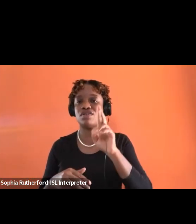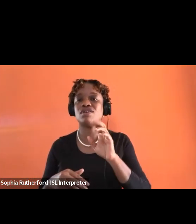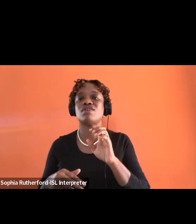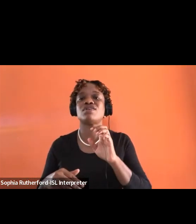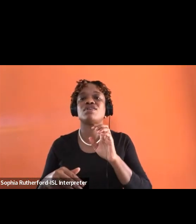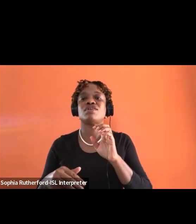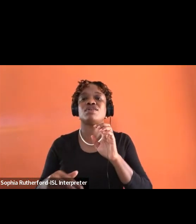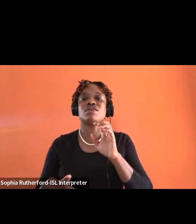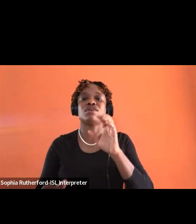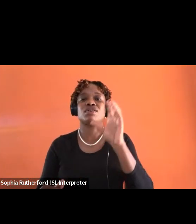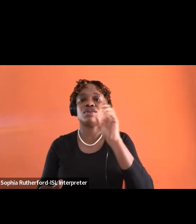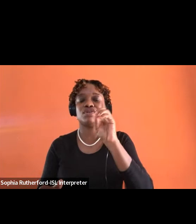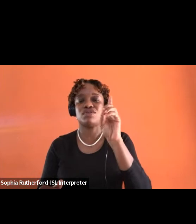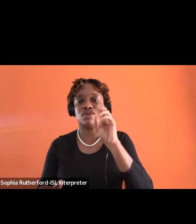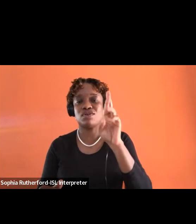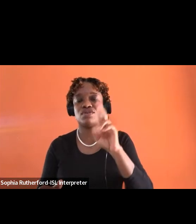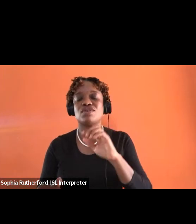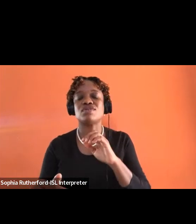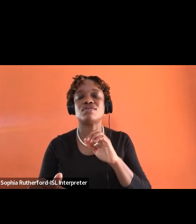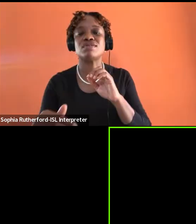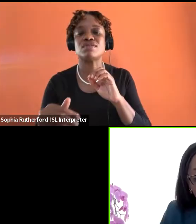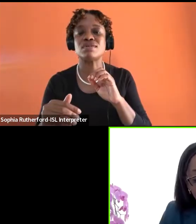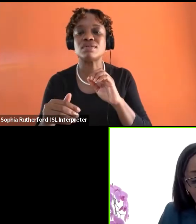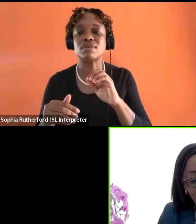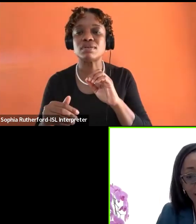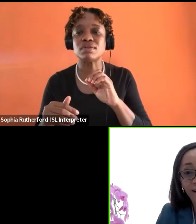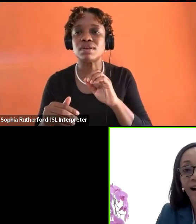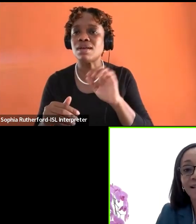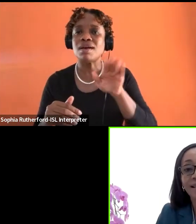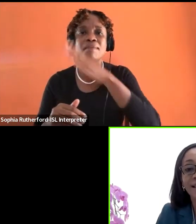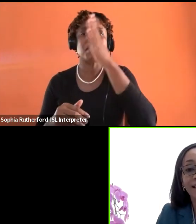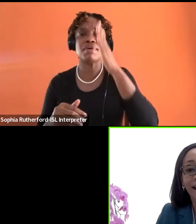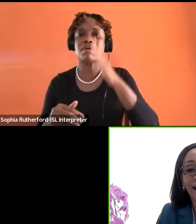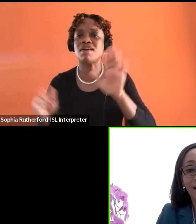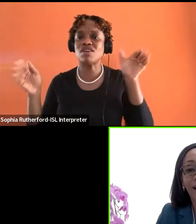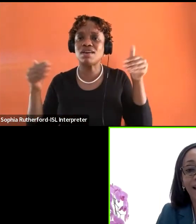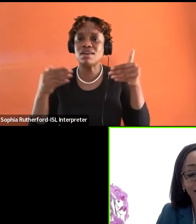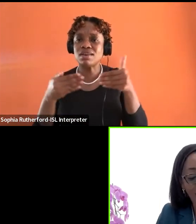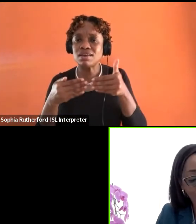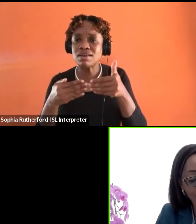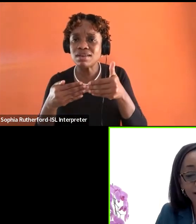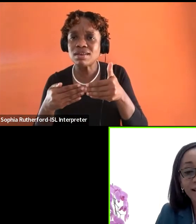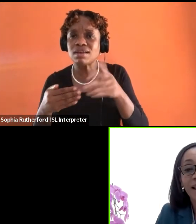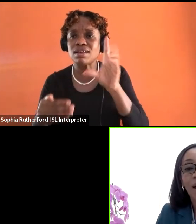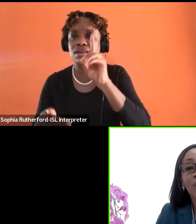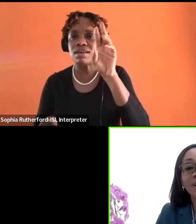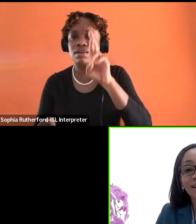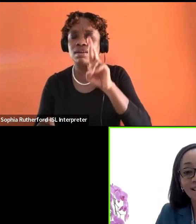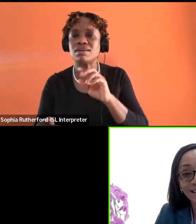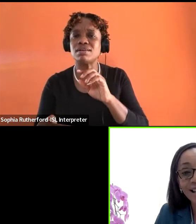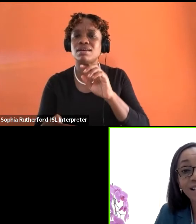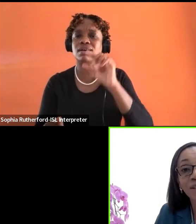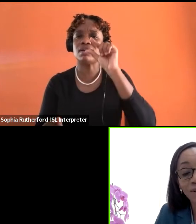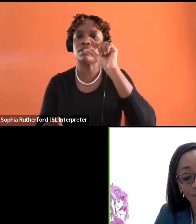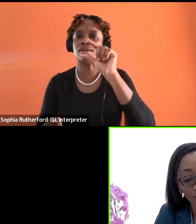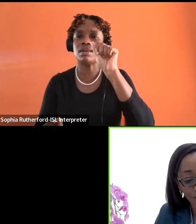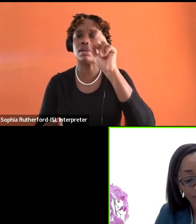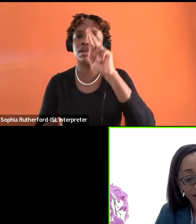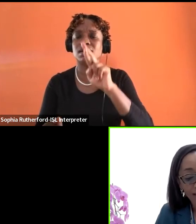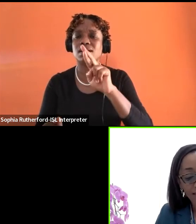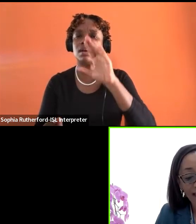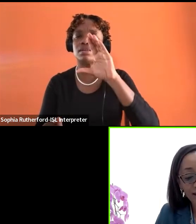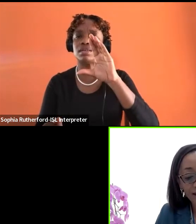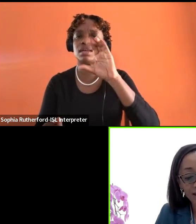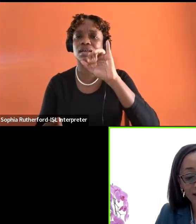Alexis Garcia. I had not introduced Dr. Garcia at the outset, but just to let you